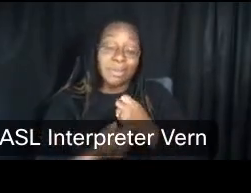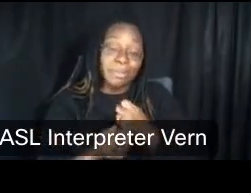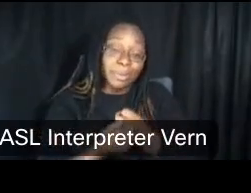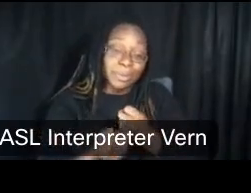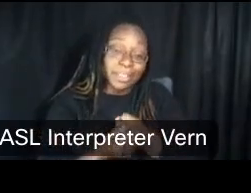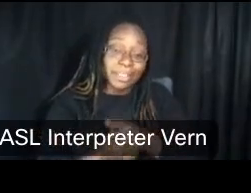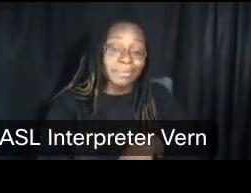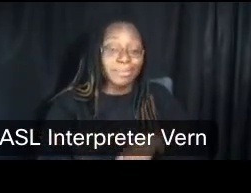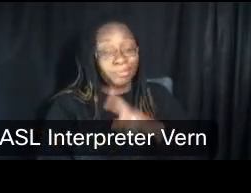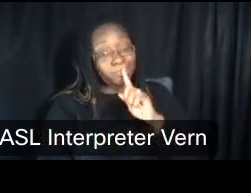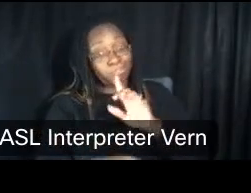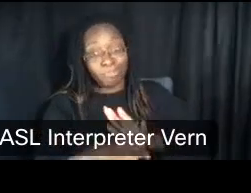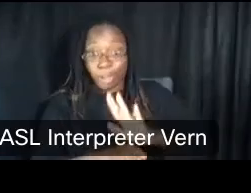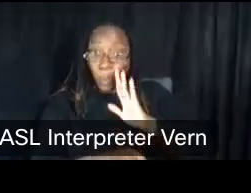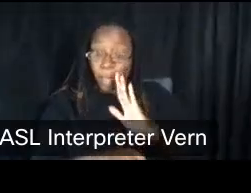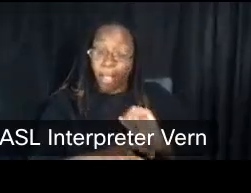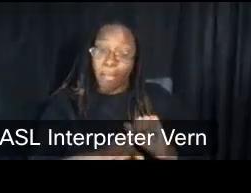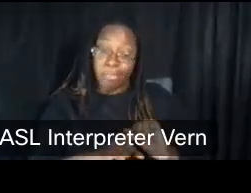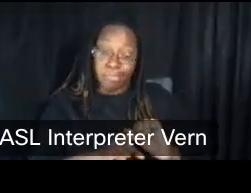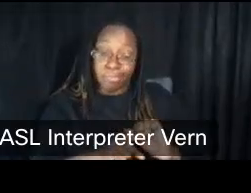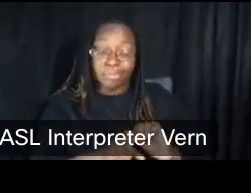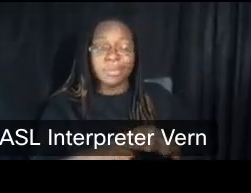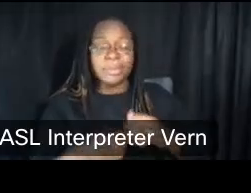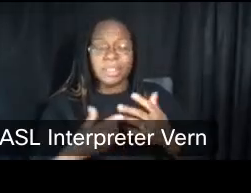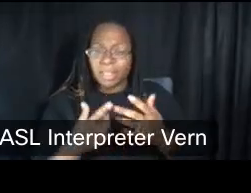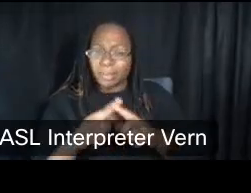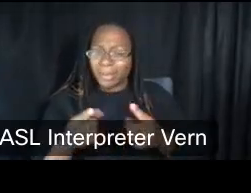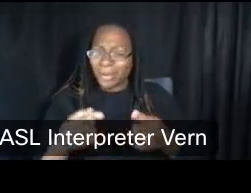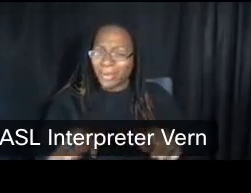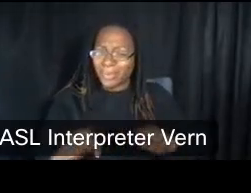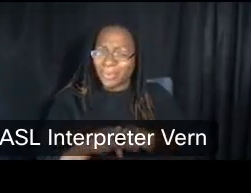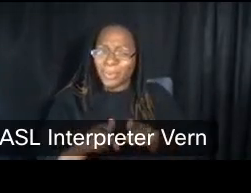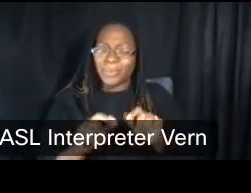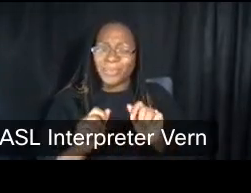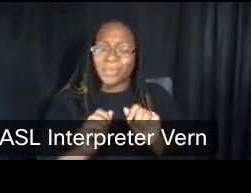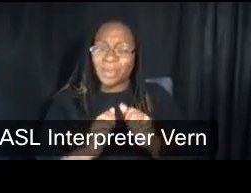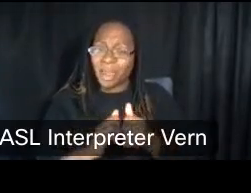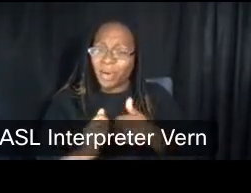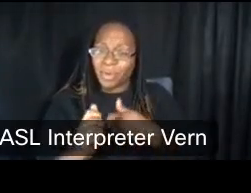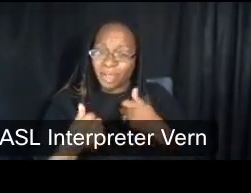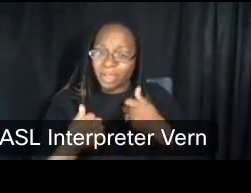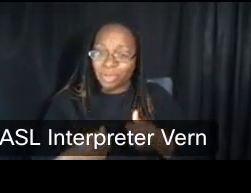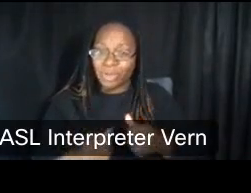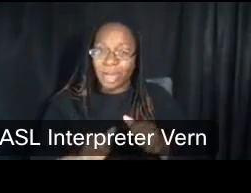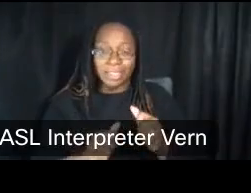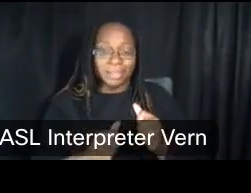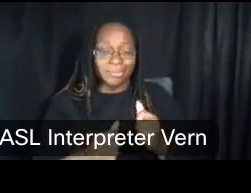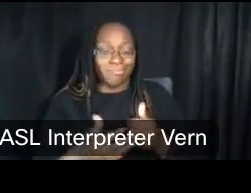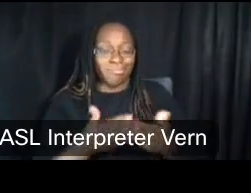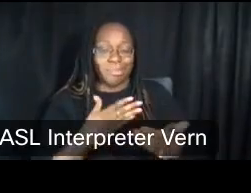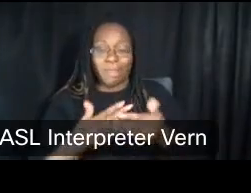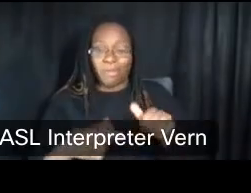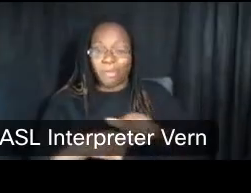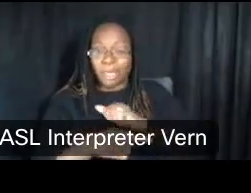practices, as well as what are some ways to just enhance whatever kinds of practices